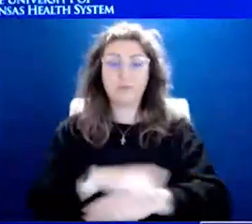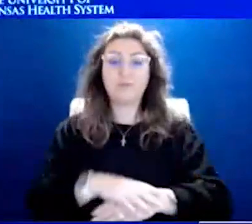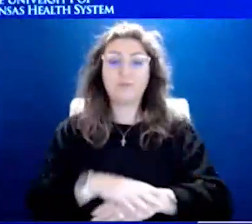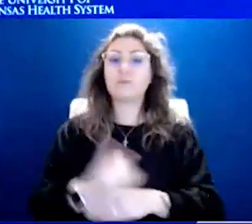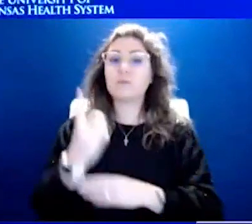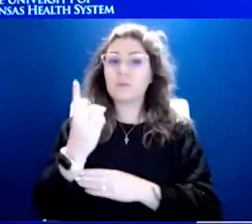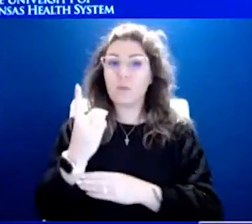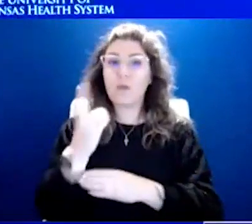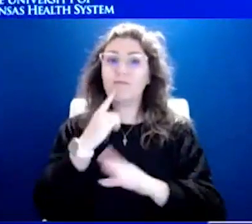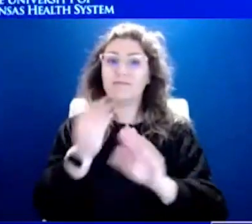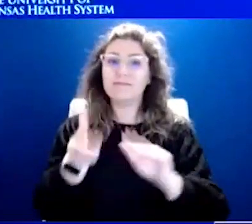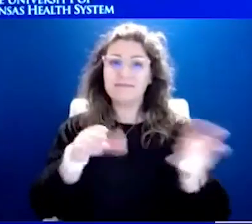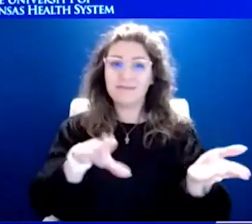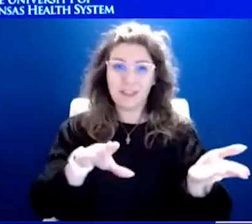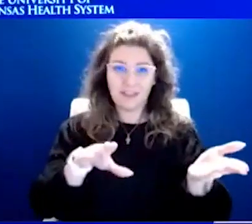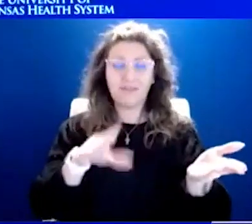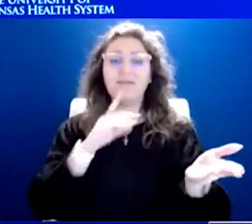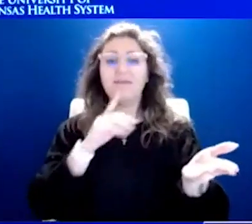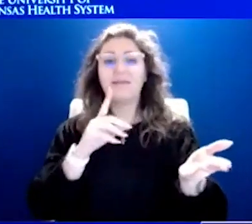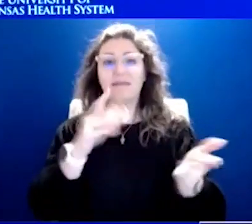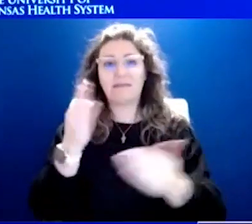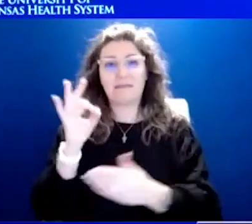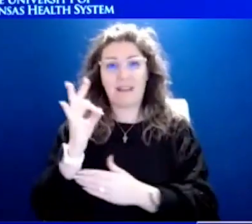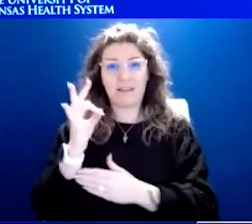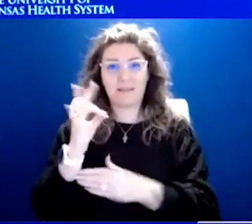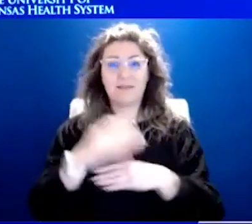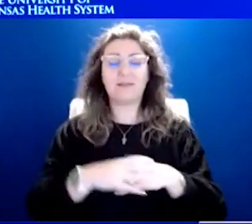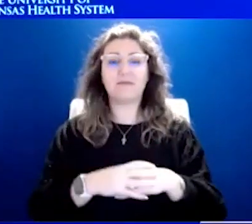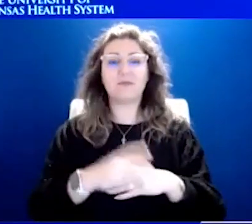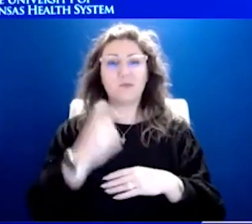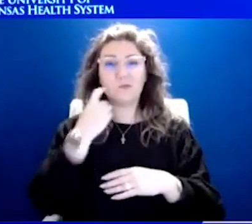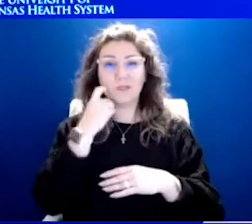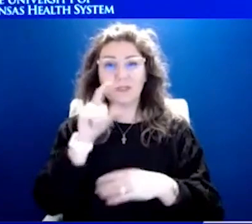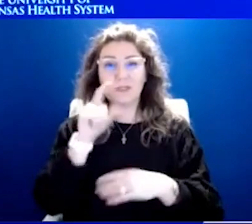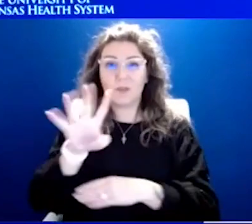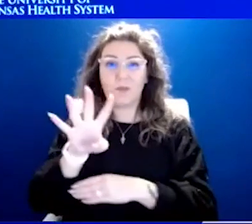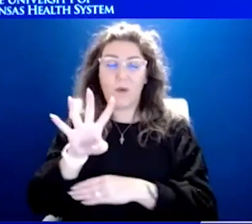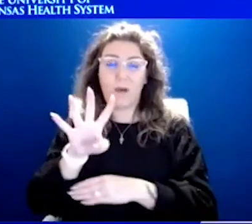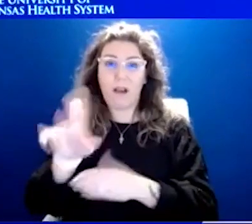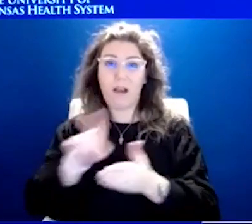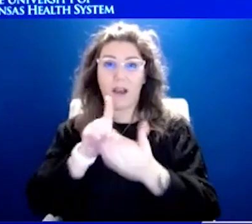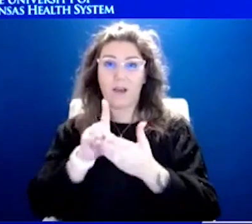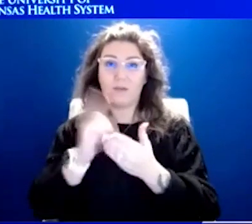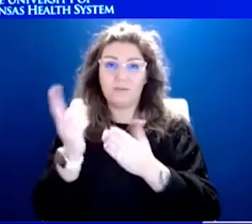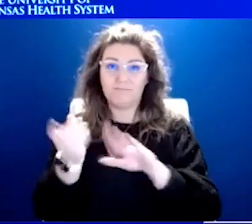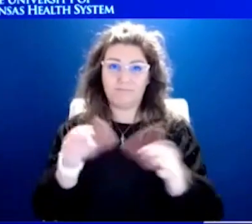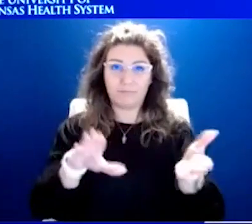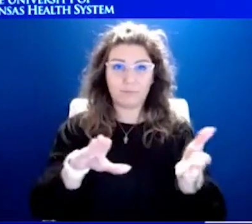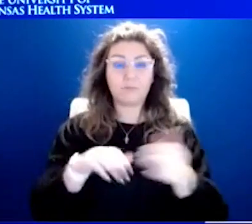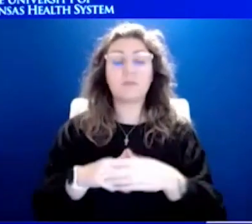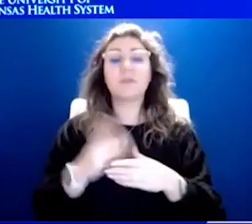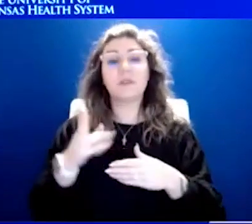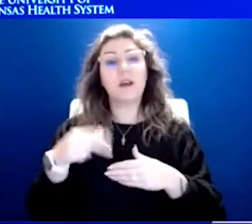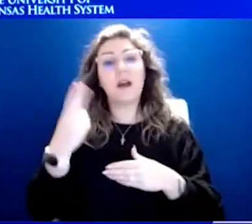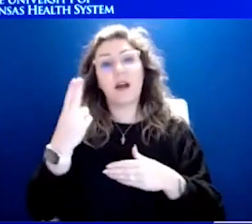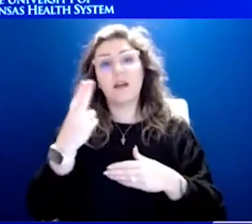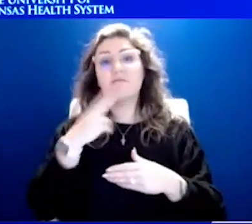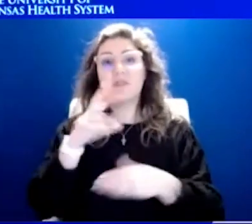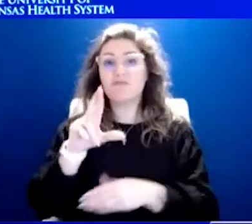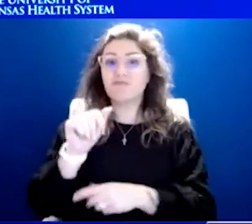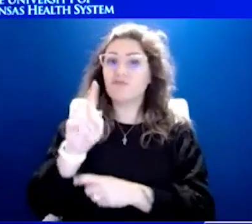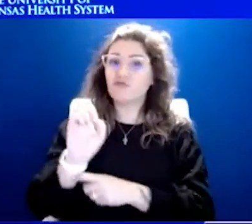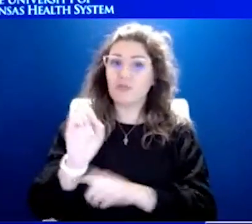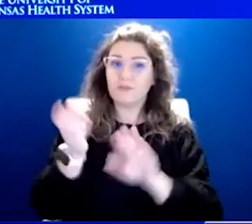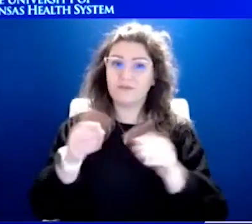death on the 19th, so in the last 24 hours as well. So we still have a high rate of mortality,